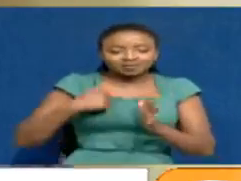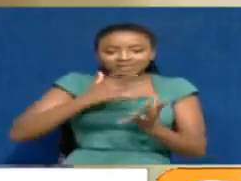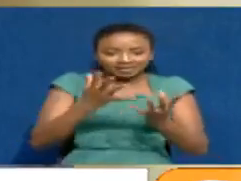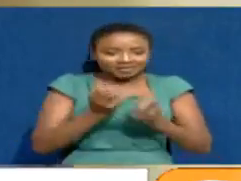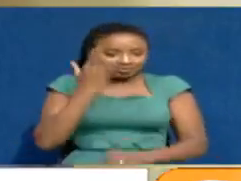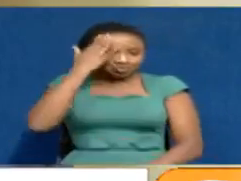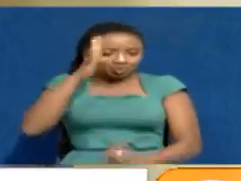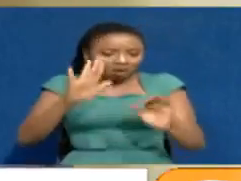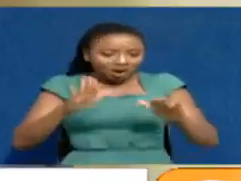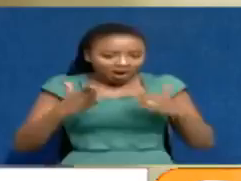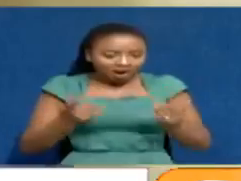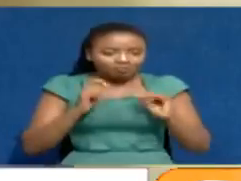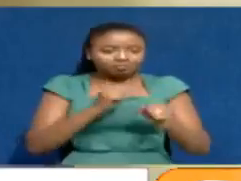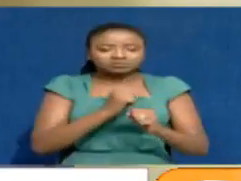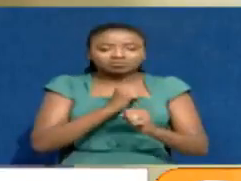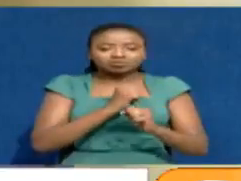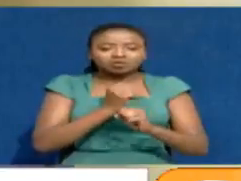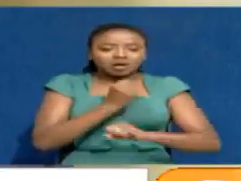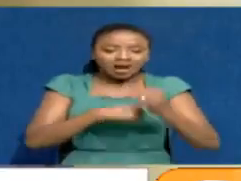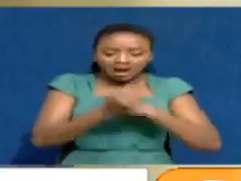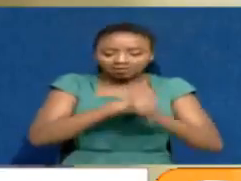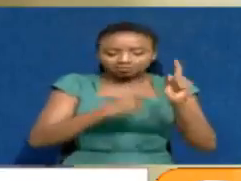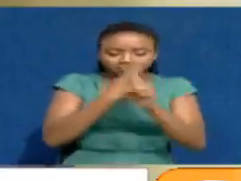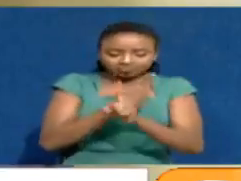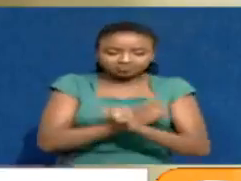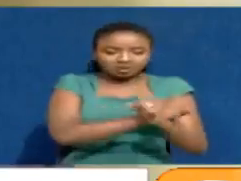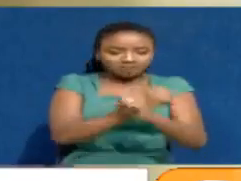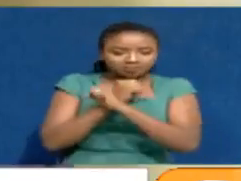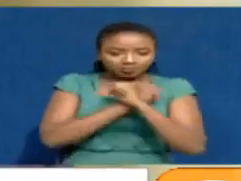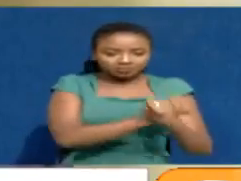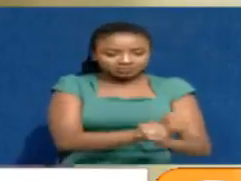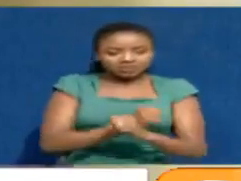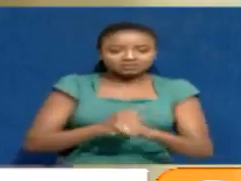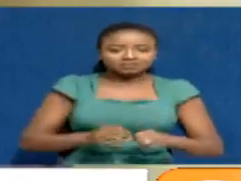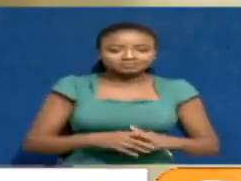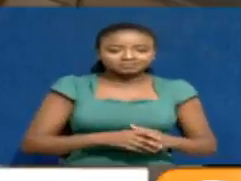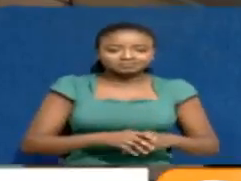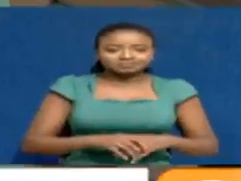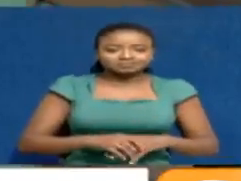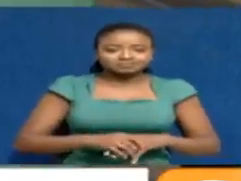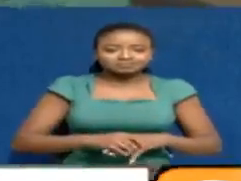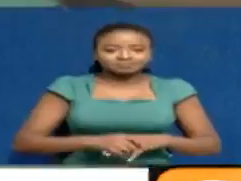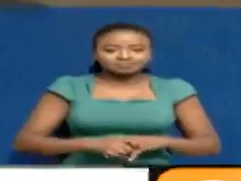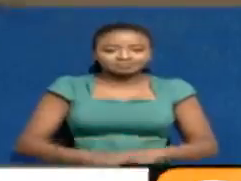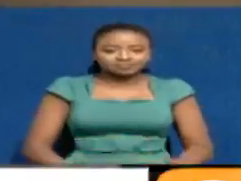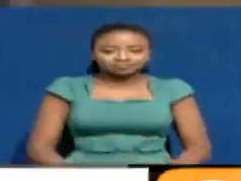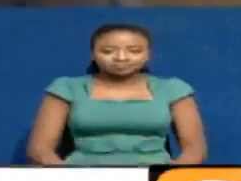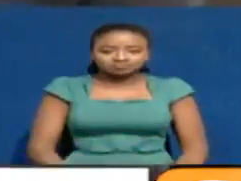we then deliver our services in a safe manner.